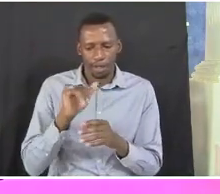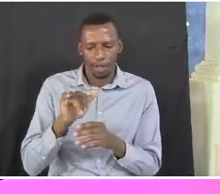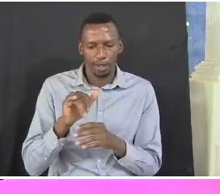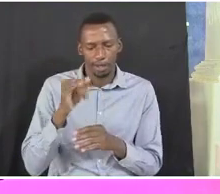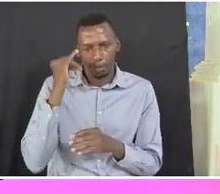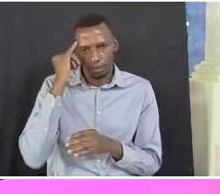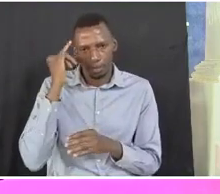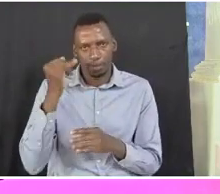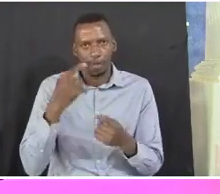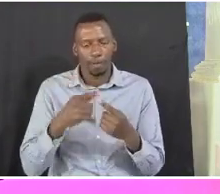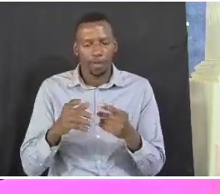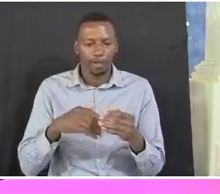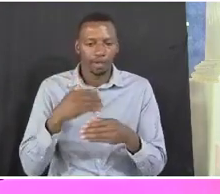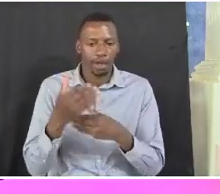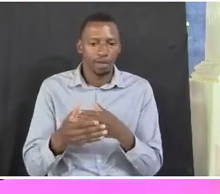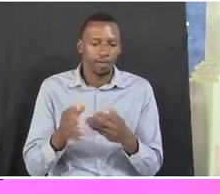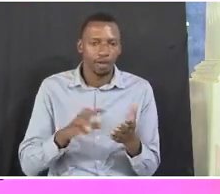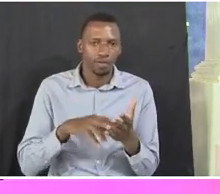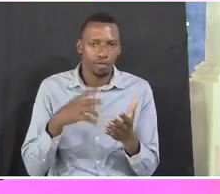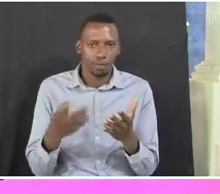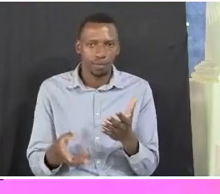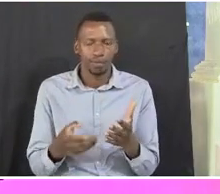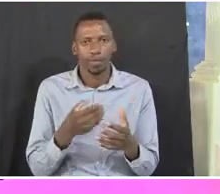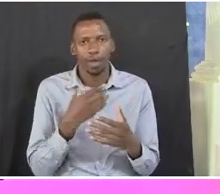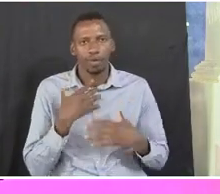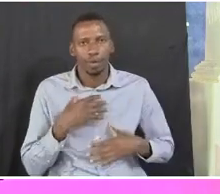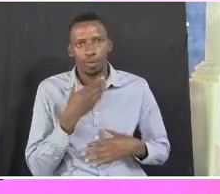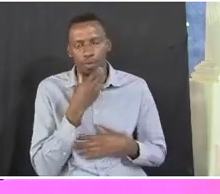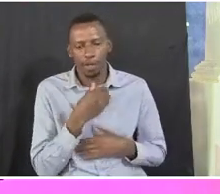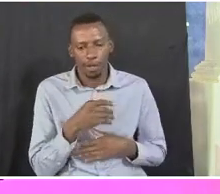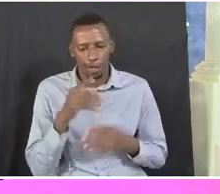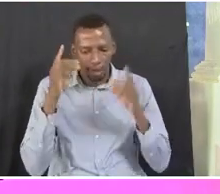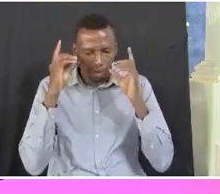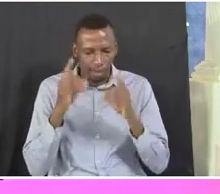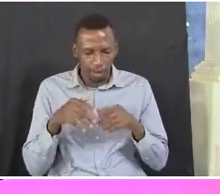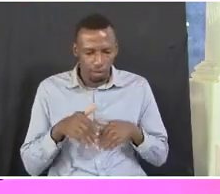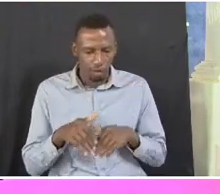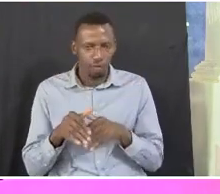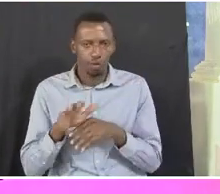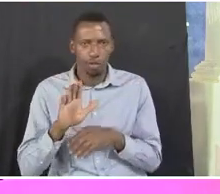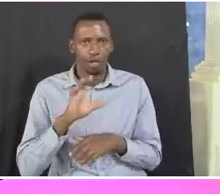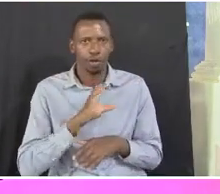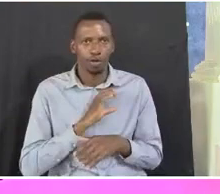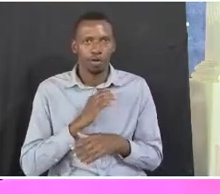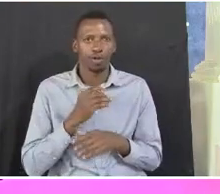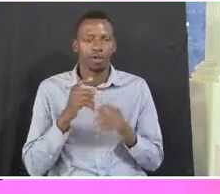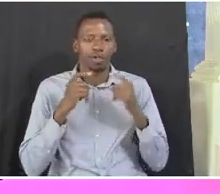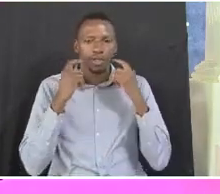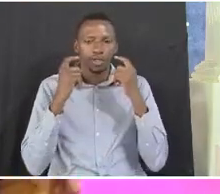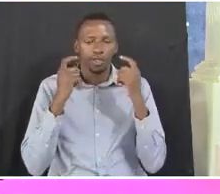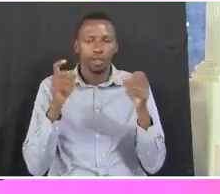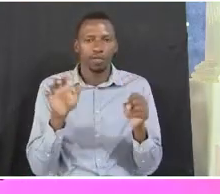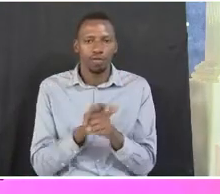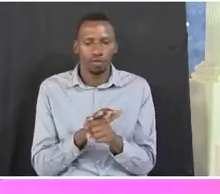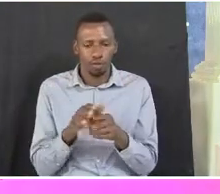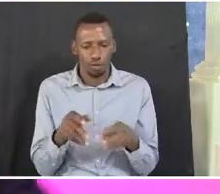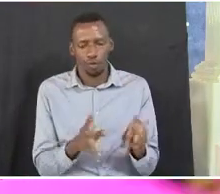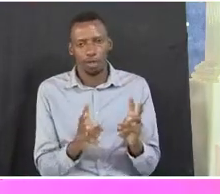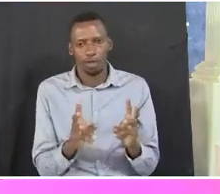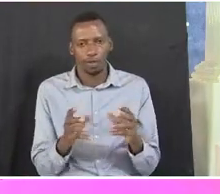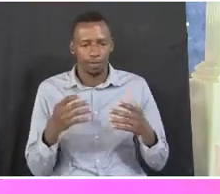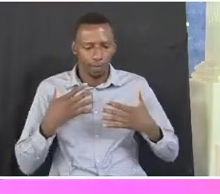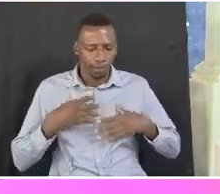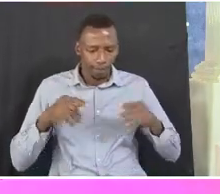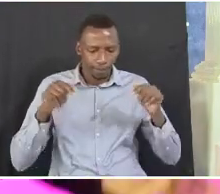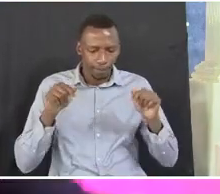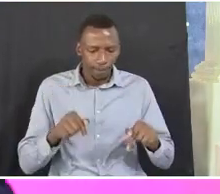the fall, men chose to follow their own sinful desires. We have people today,